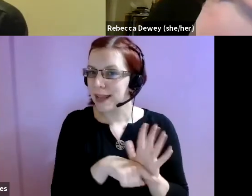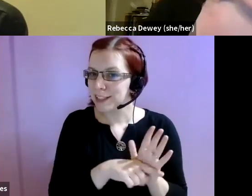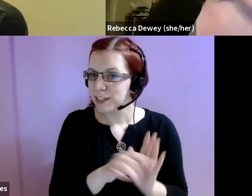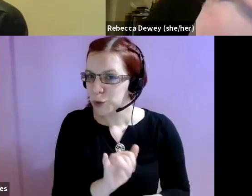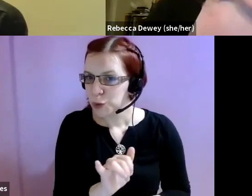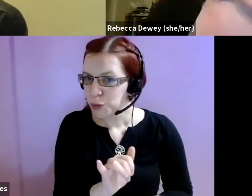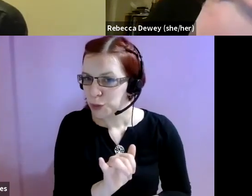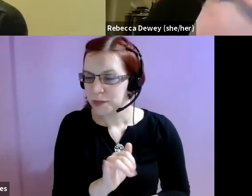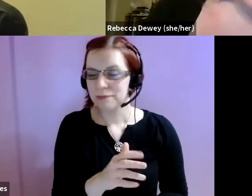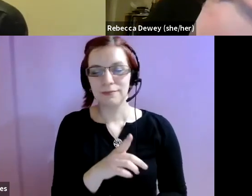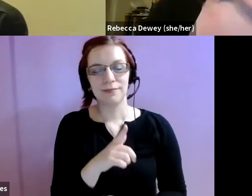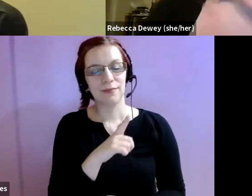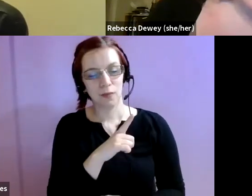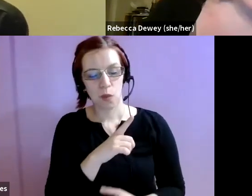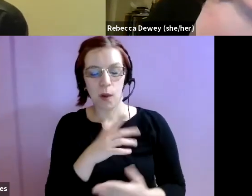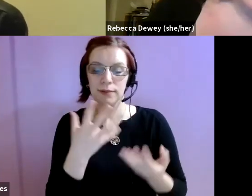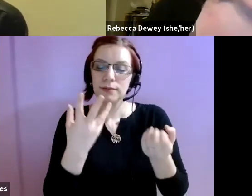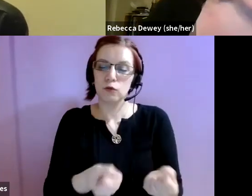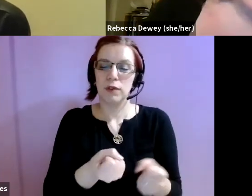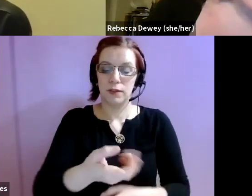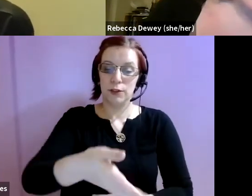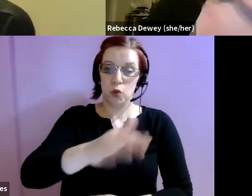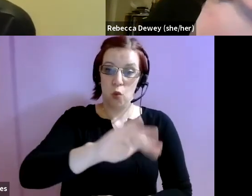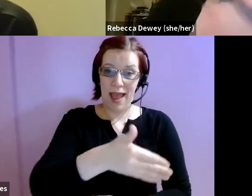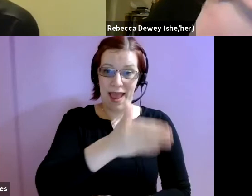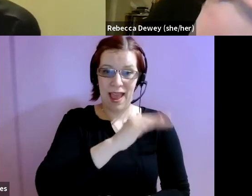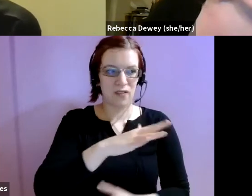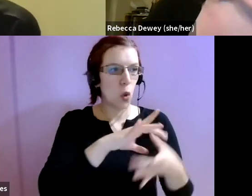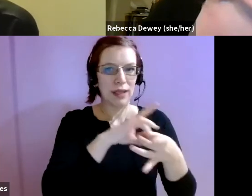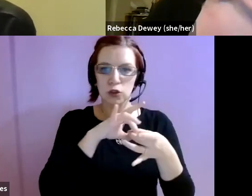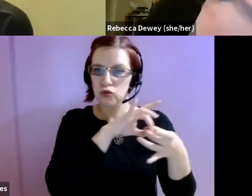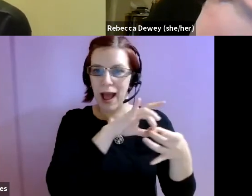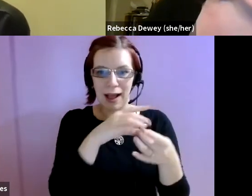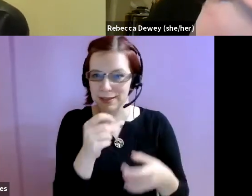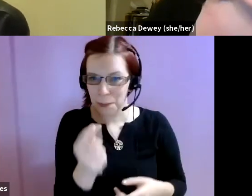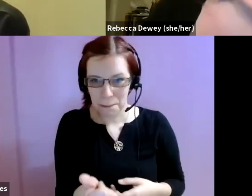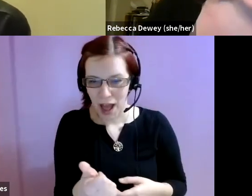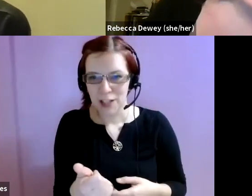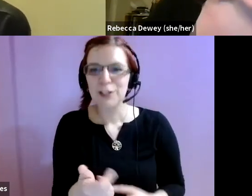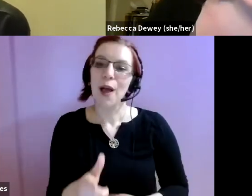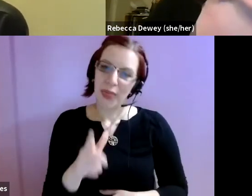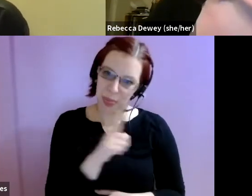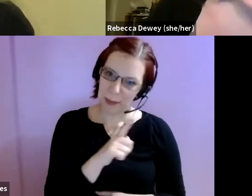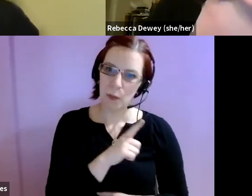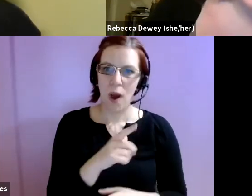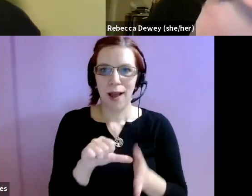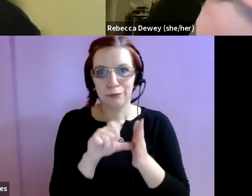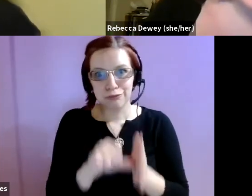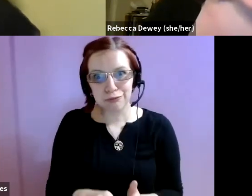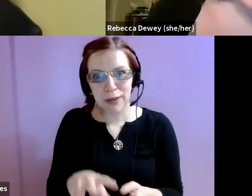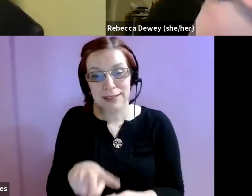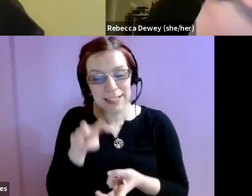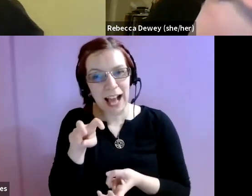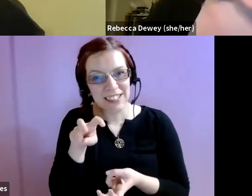gravitational waves don't interact with much, that makes them very hard to detect. It's why we have to work so hard to build